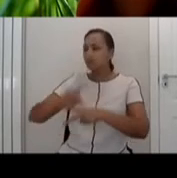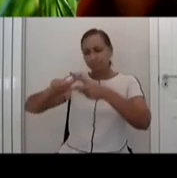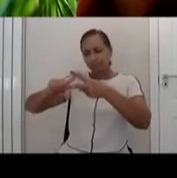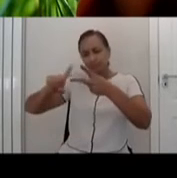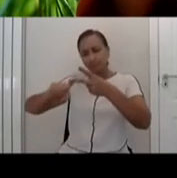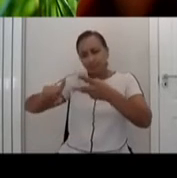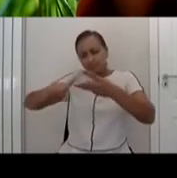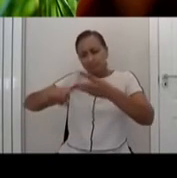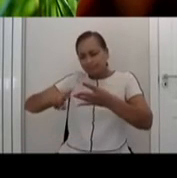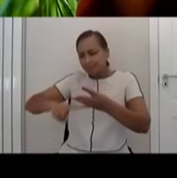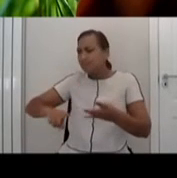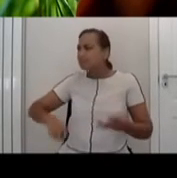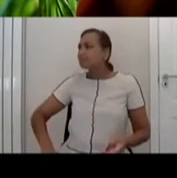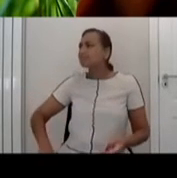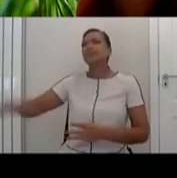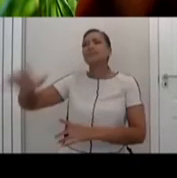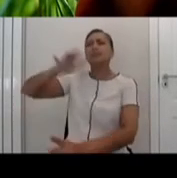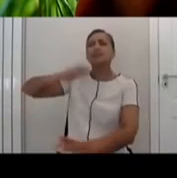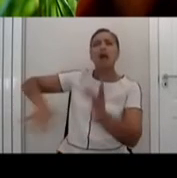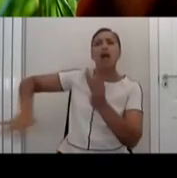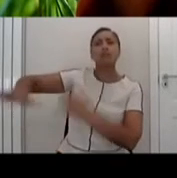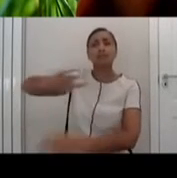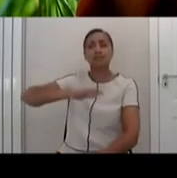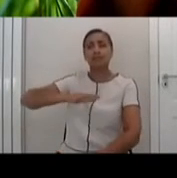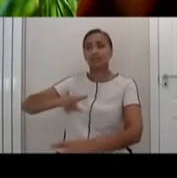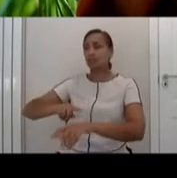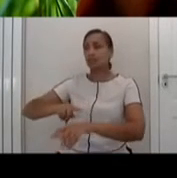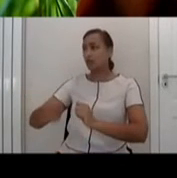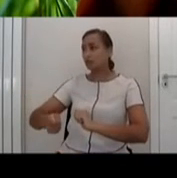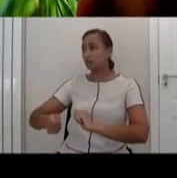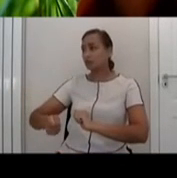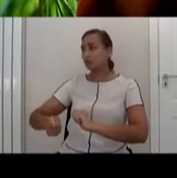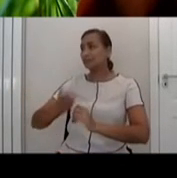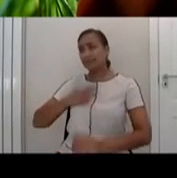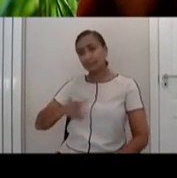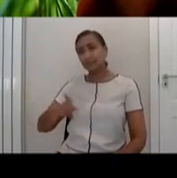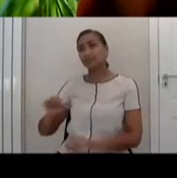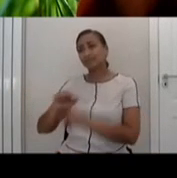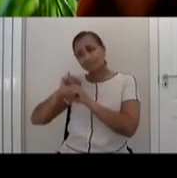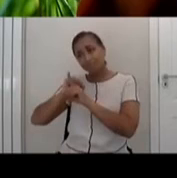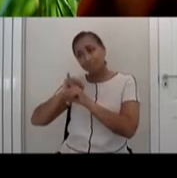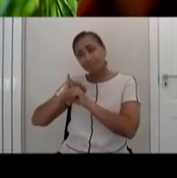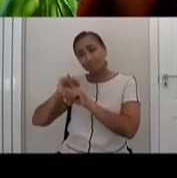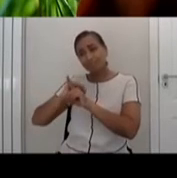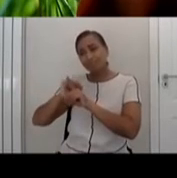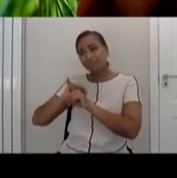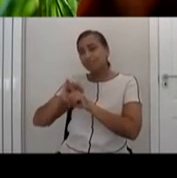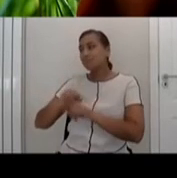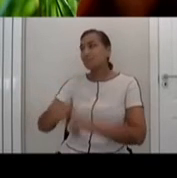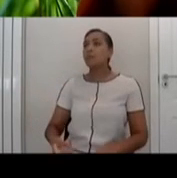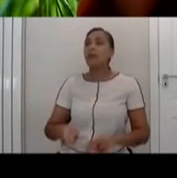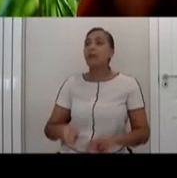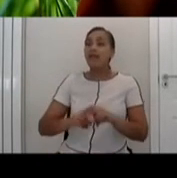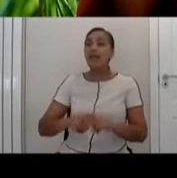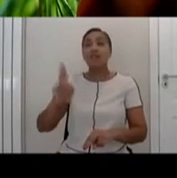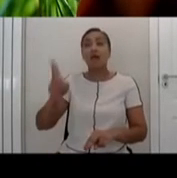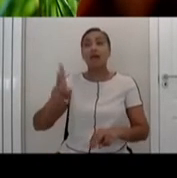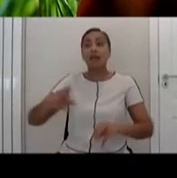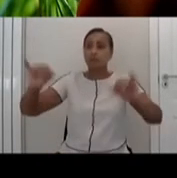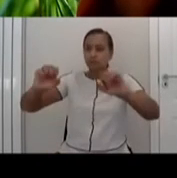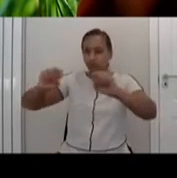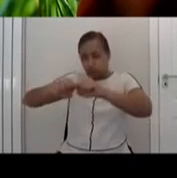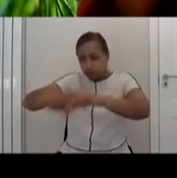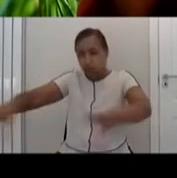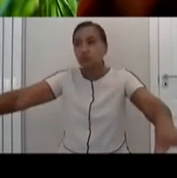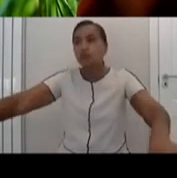thing. That's a sort of societal change, and that will take a while. In the context of the second wave of COVID-19, there are certain things that we can start to